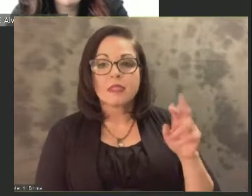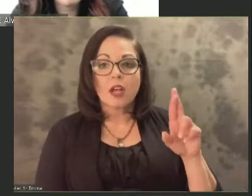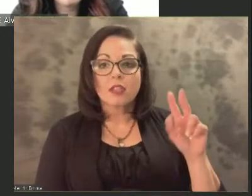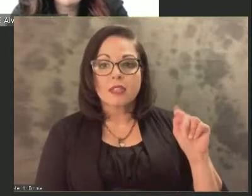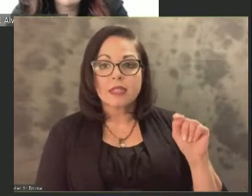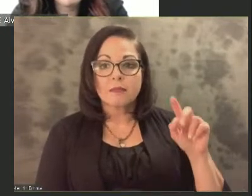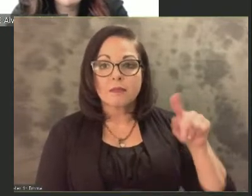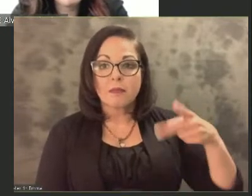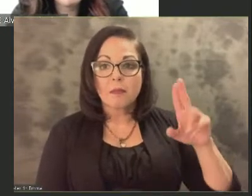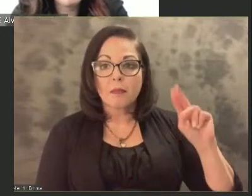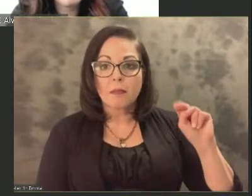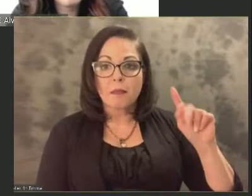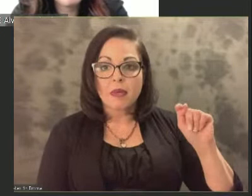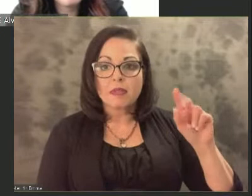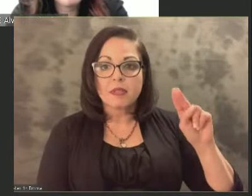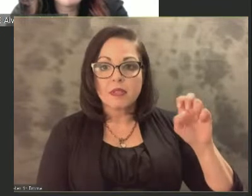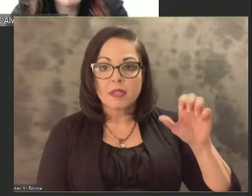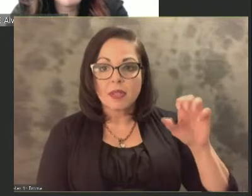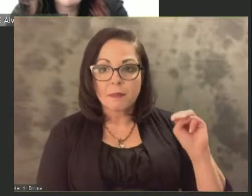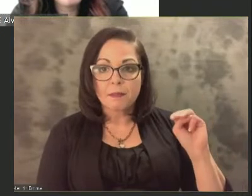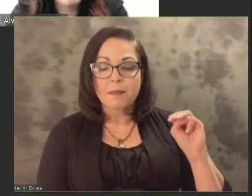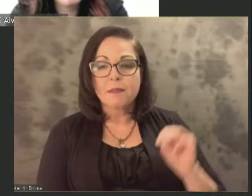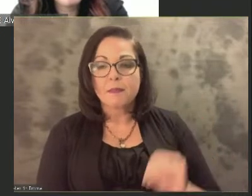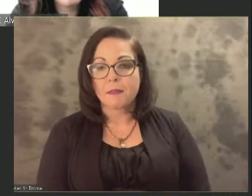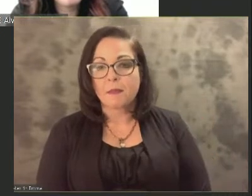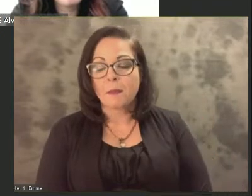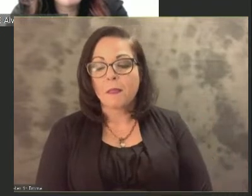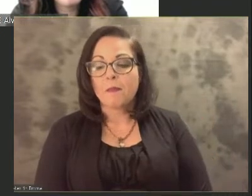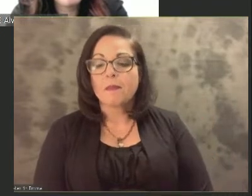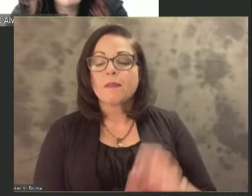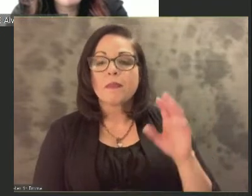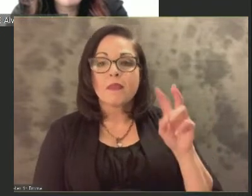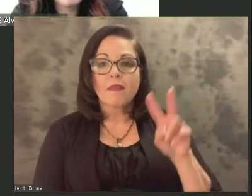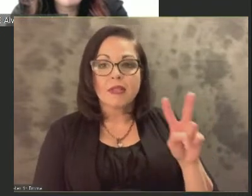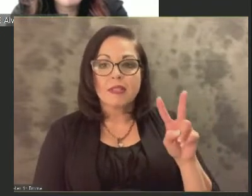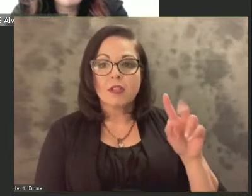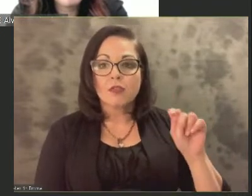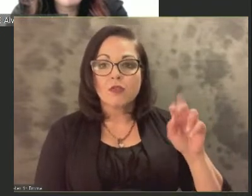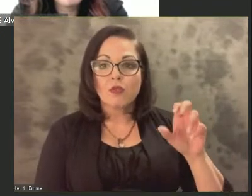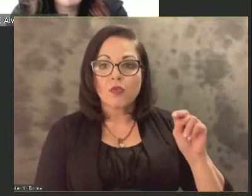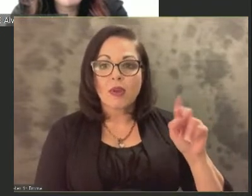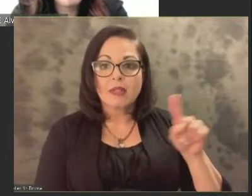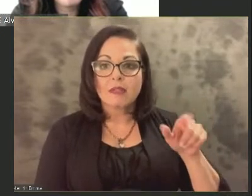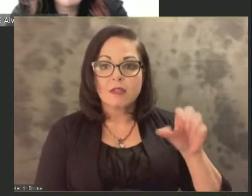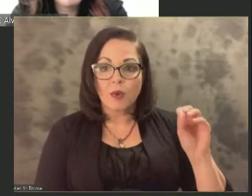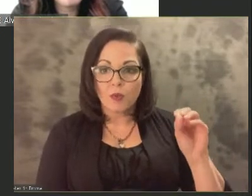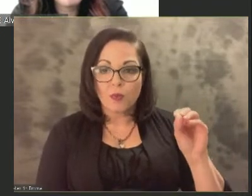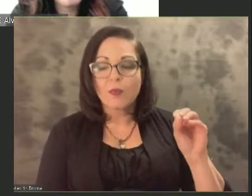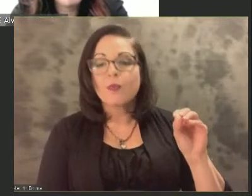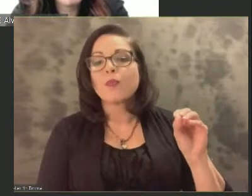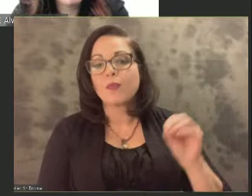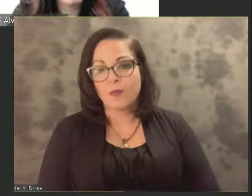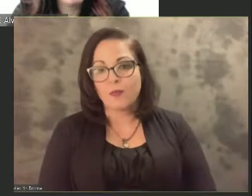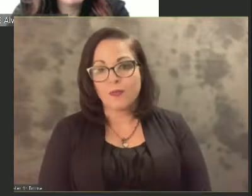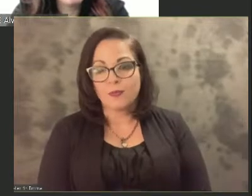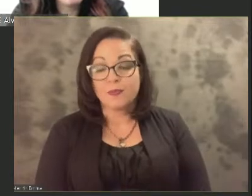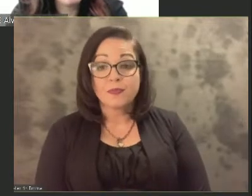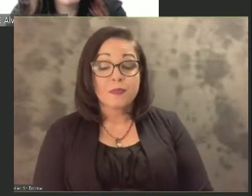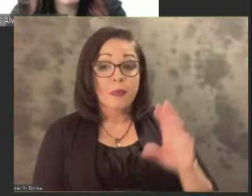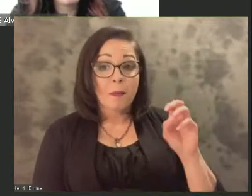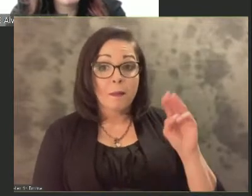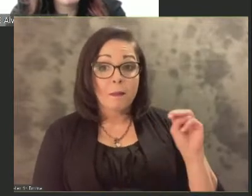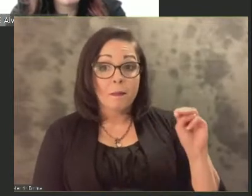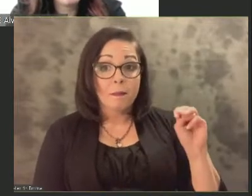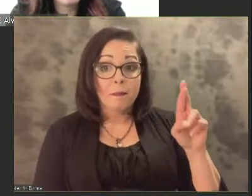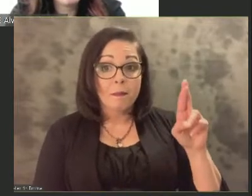Putnam. Present. Mr. Vincent Toranzo. Present. Ms. Mary